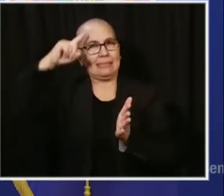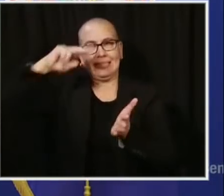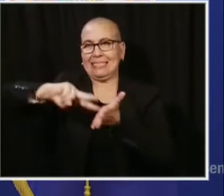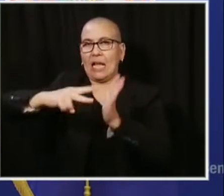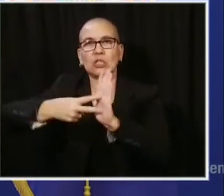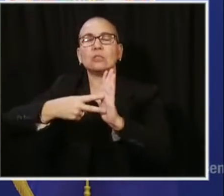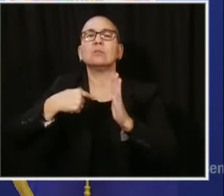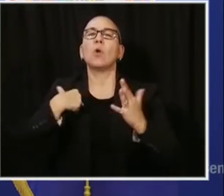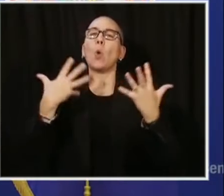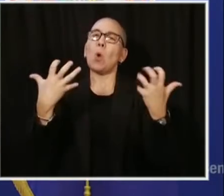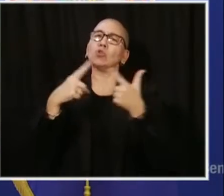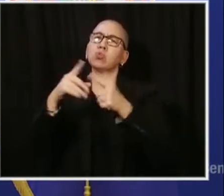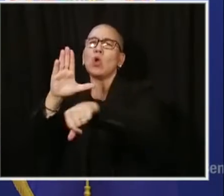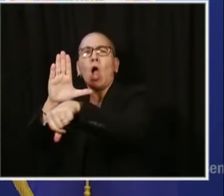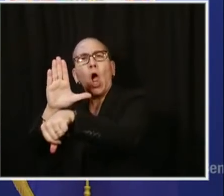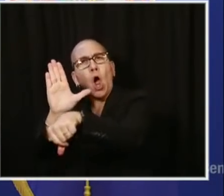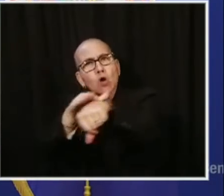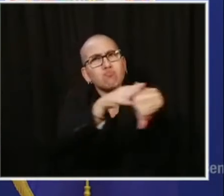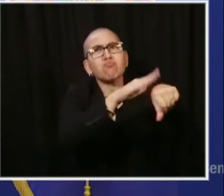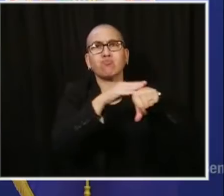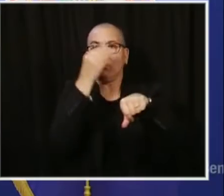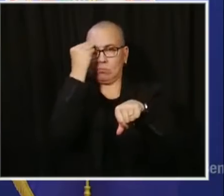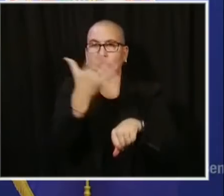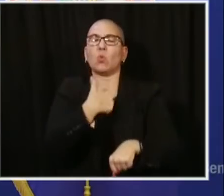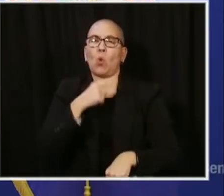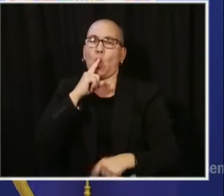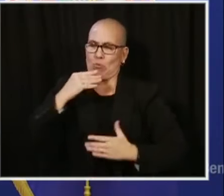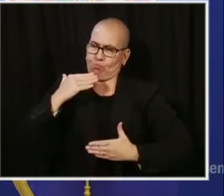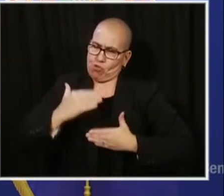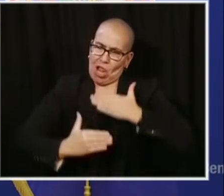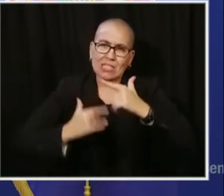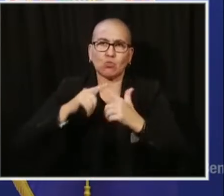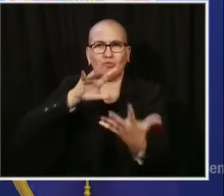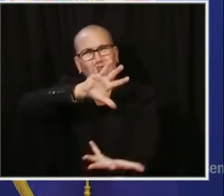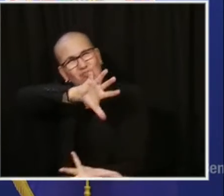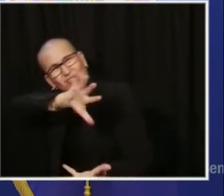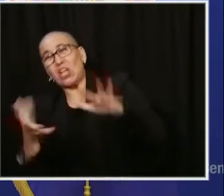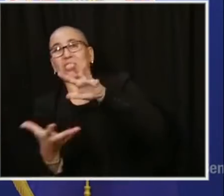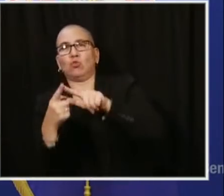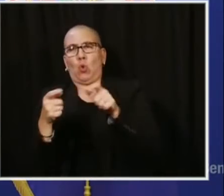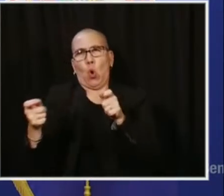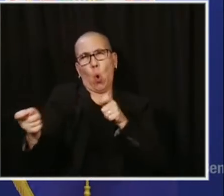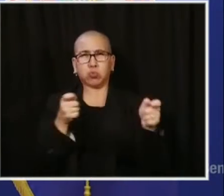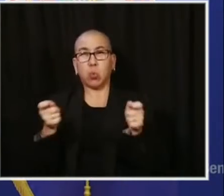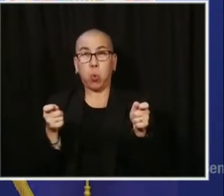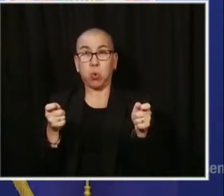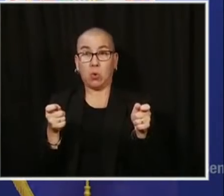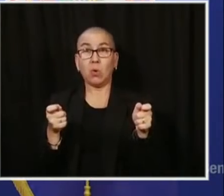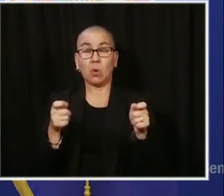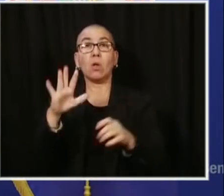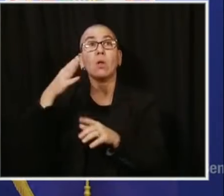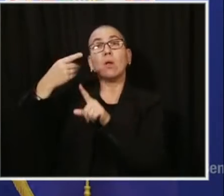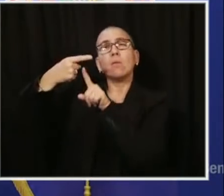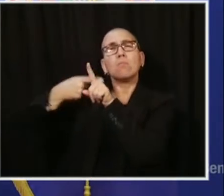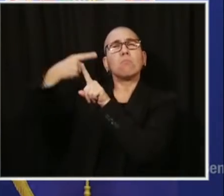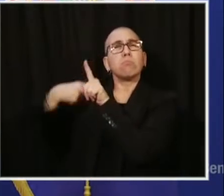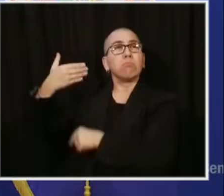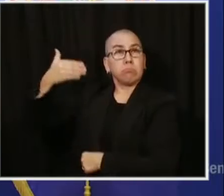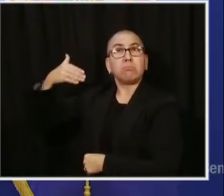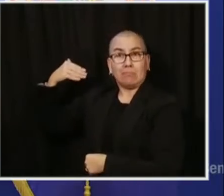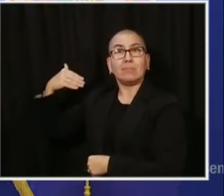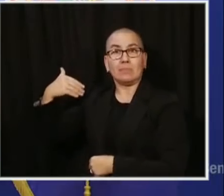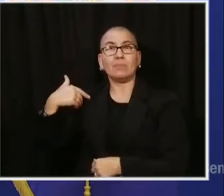deal with this will change very, very quickly. A couple months ago, I mentioned the surge in Arizona, where Arizona went